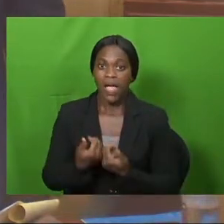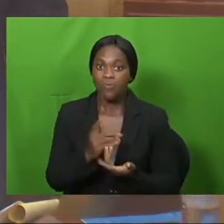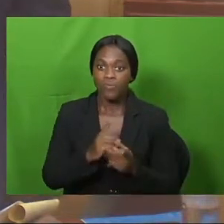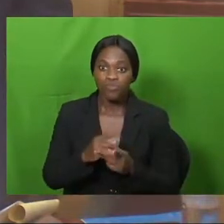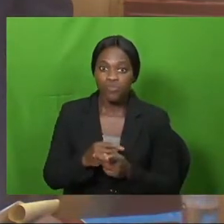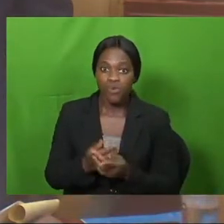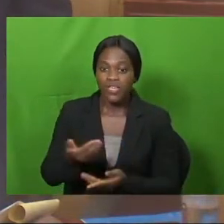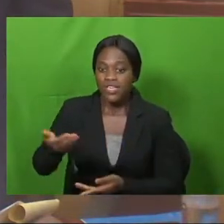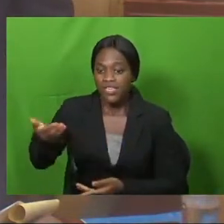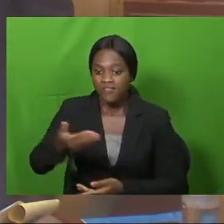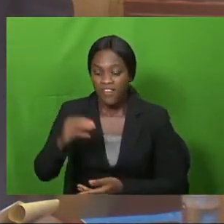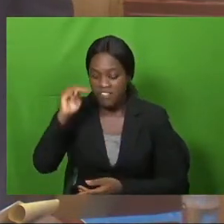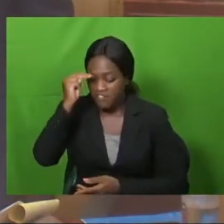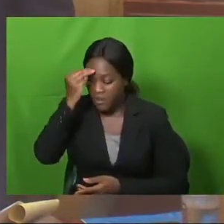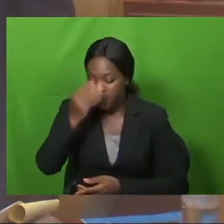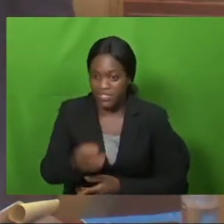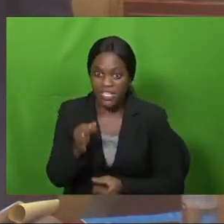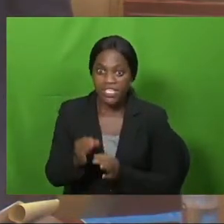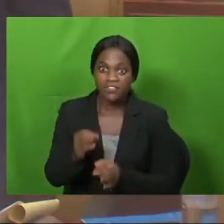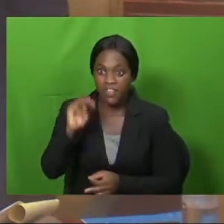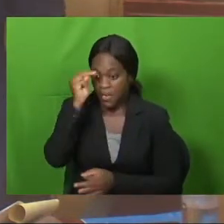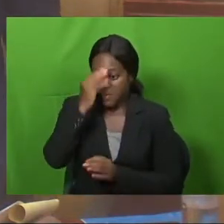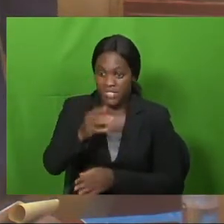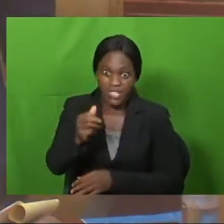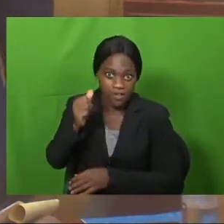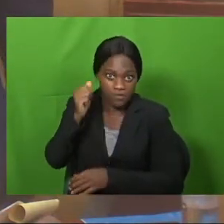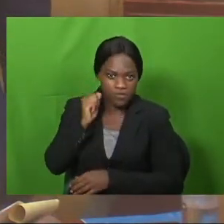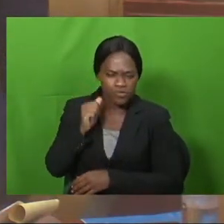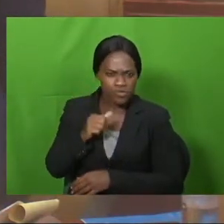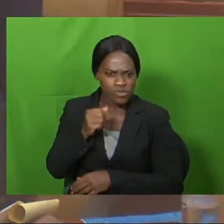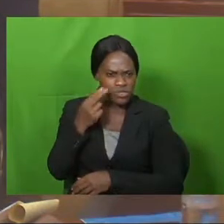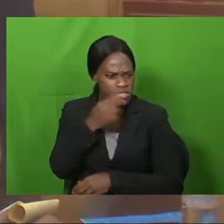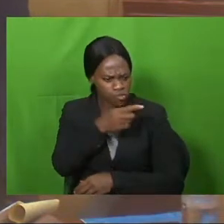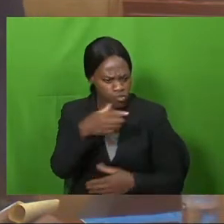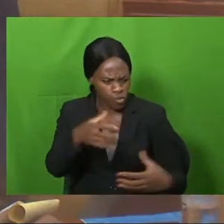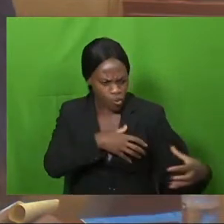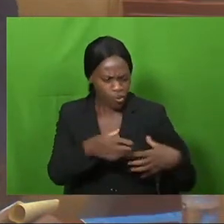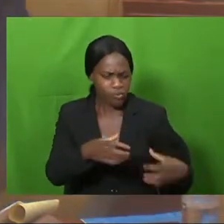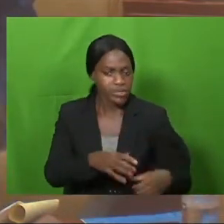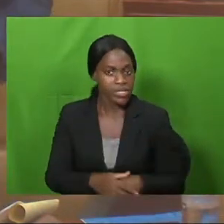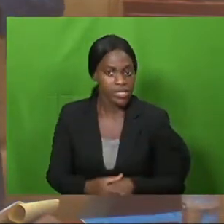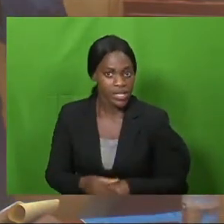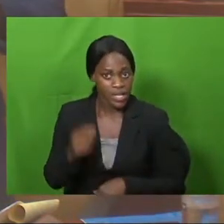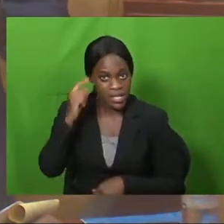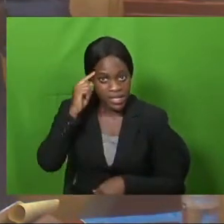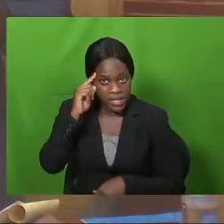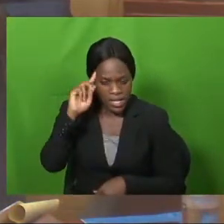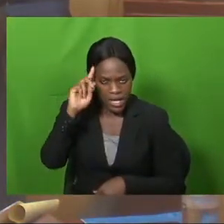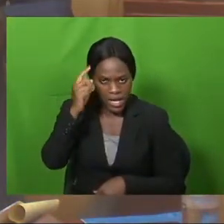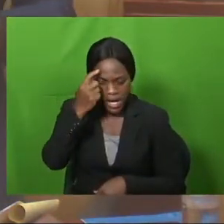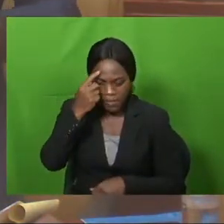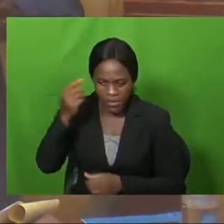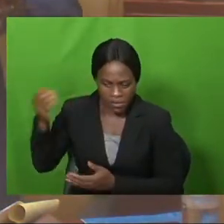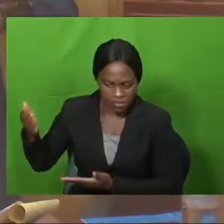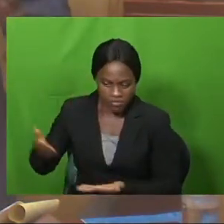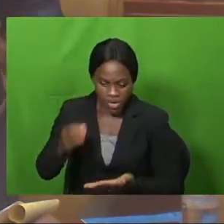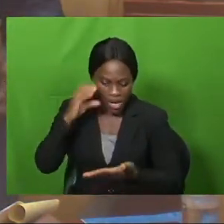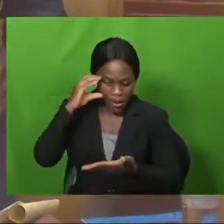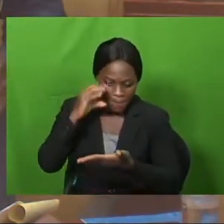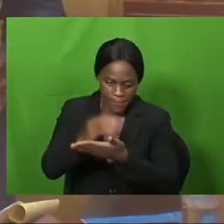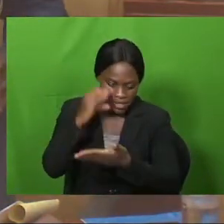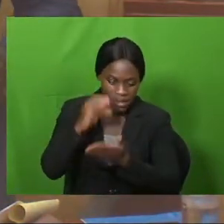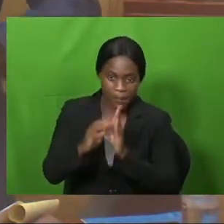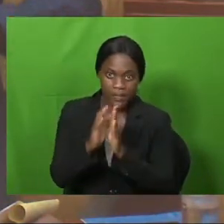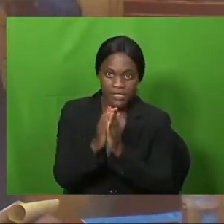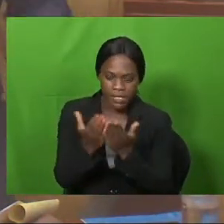questions. You can't have it both ways. So the government should come out strongly with an infrastructure album and to